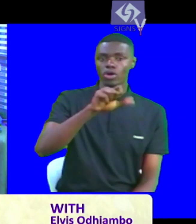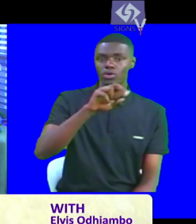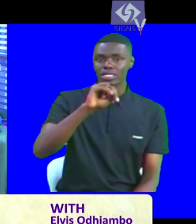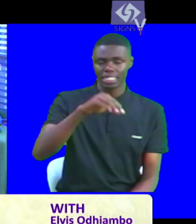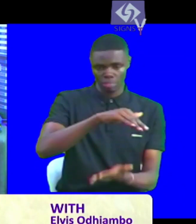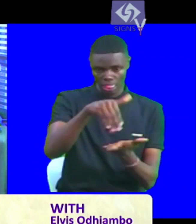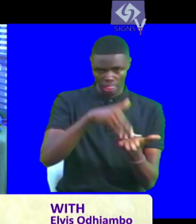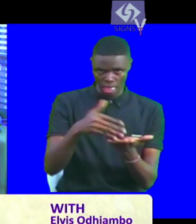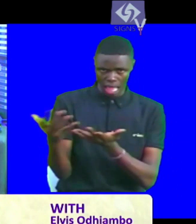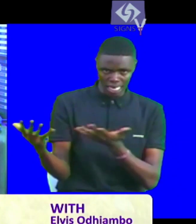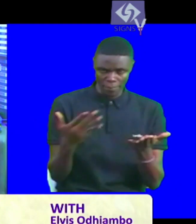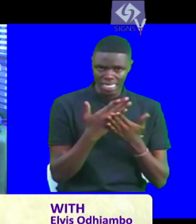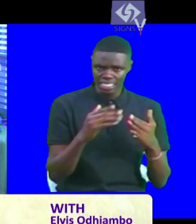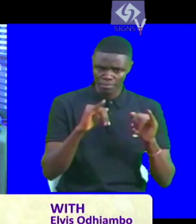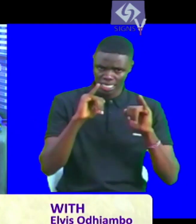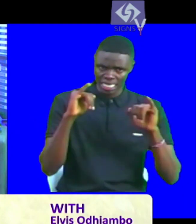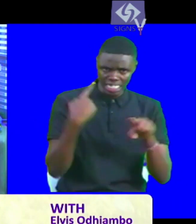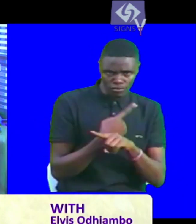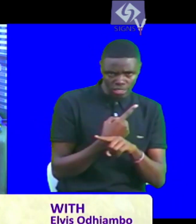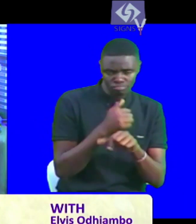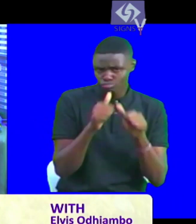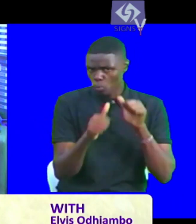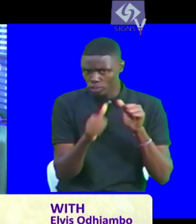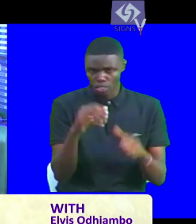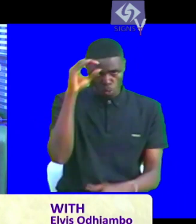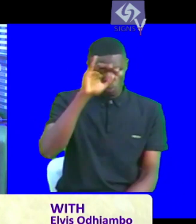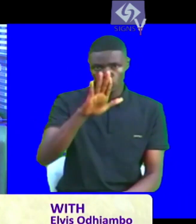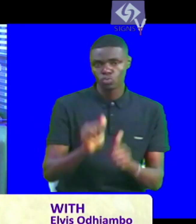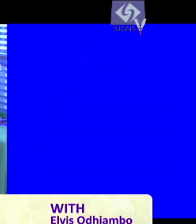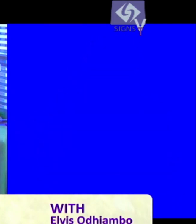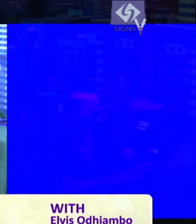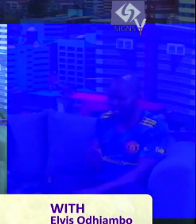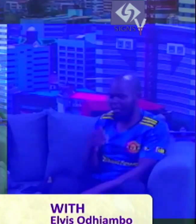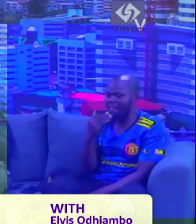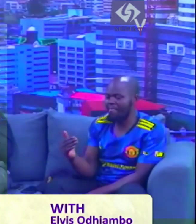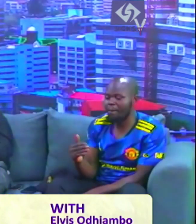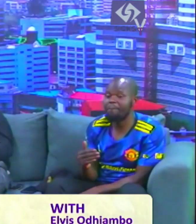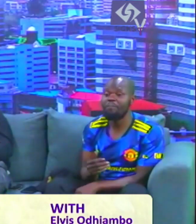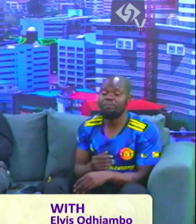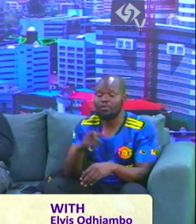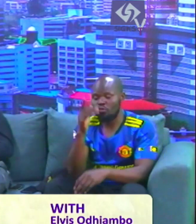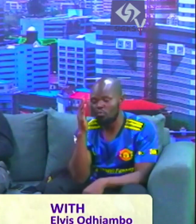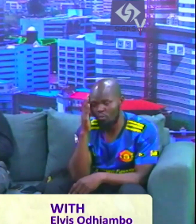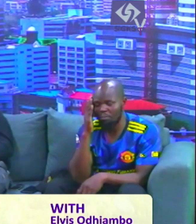Rasmus Højlund pale katikati, unadhani atakuja kuleta nini? Something that United did not have. What is your own opinion on that?